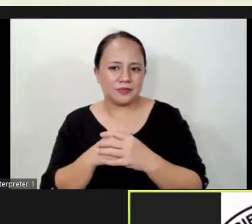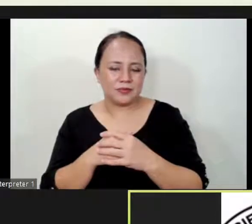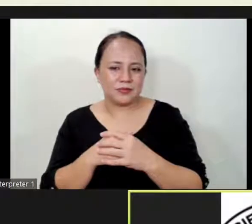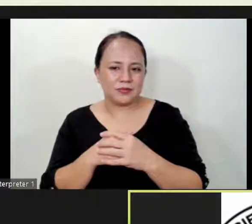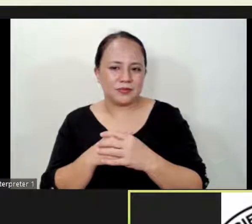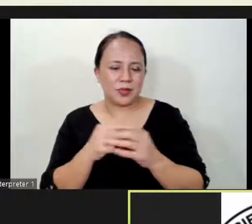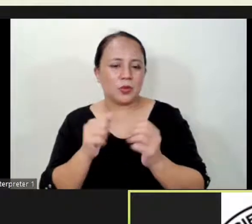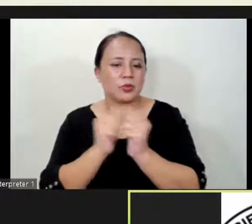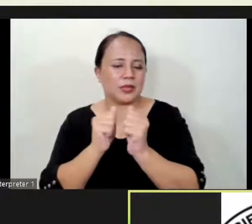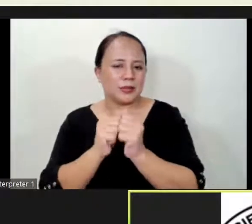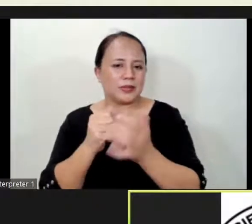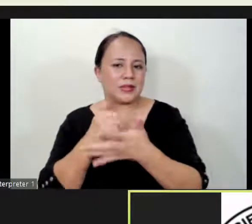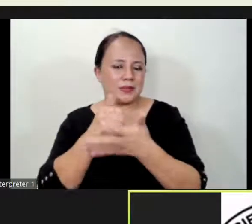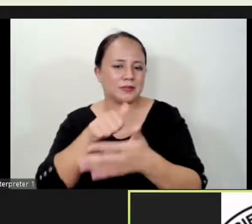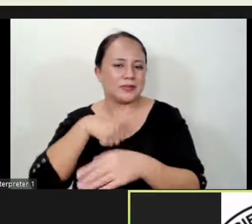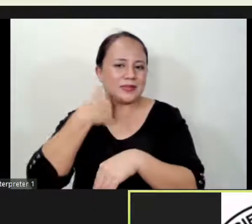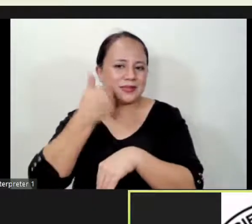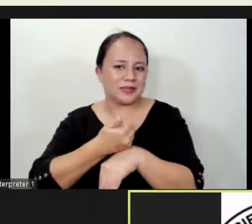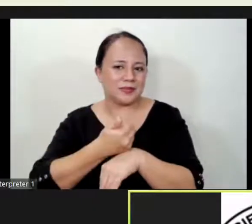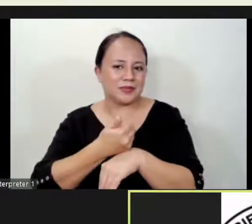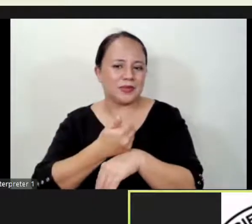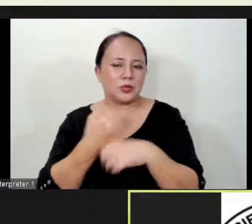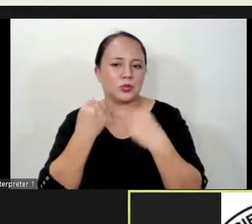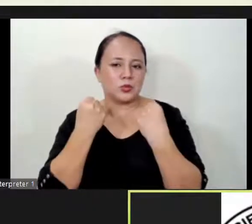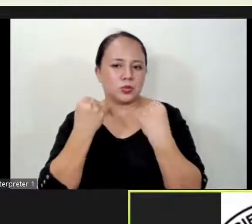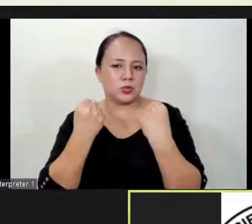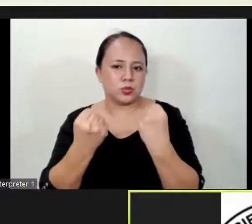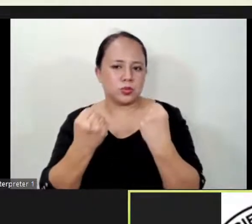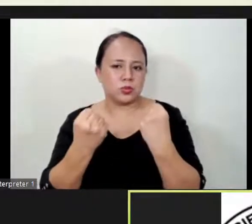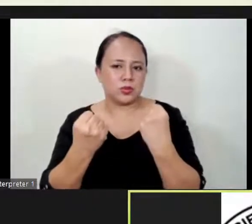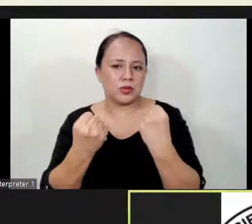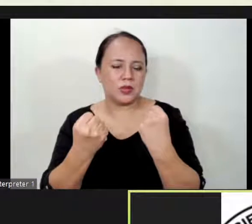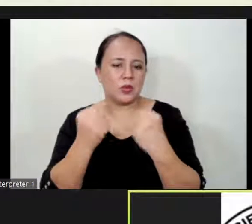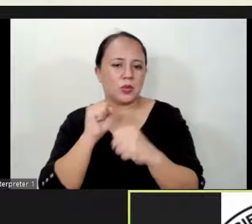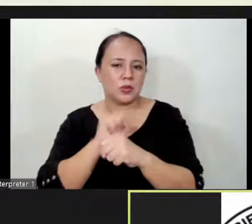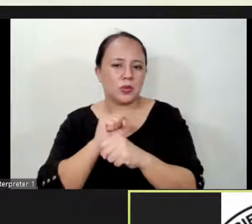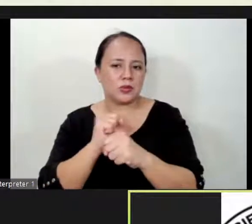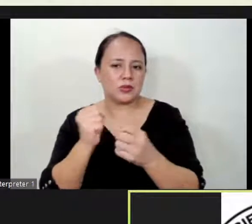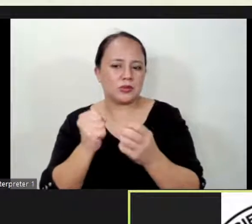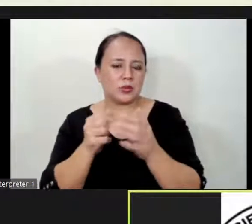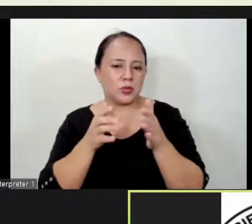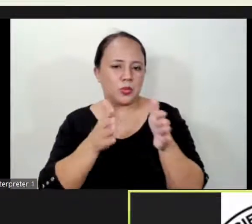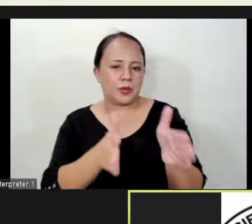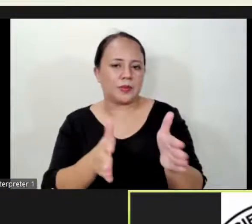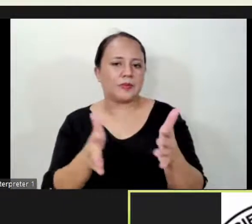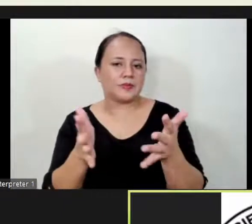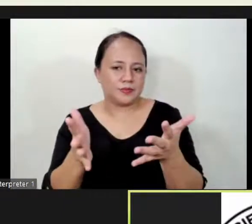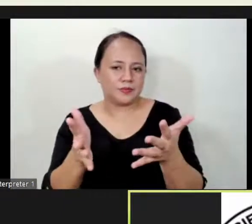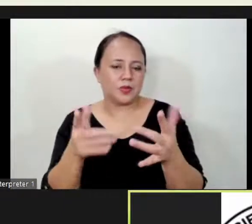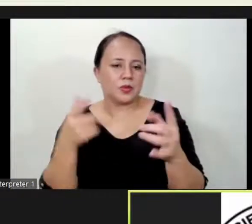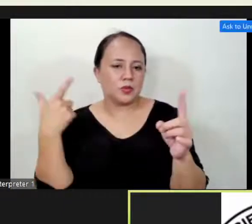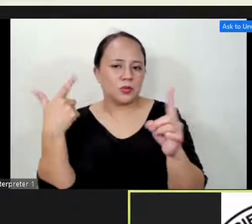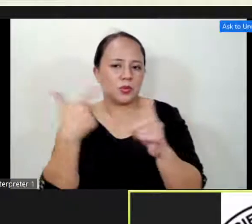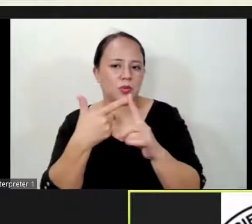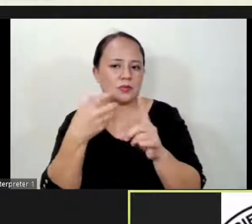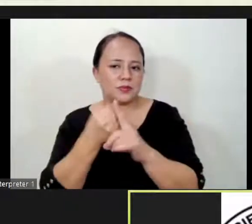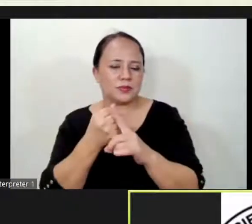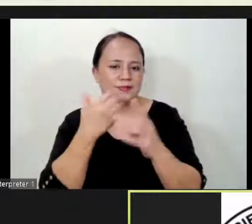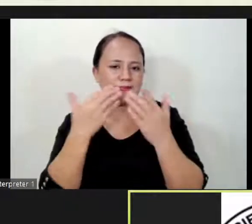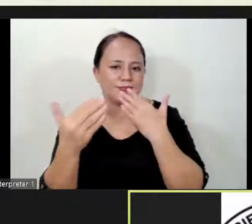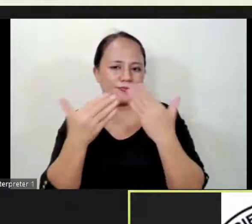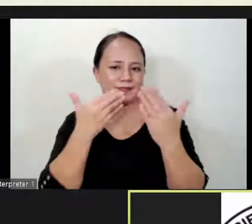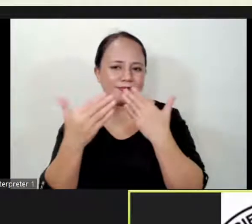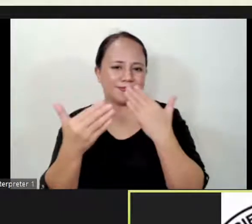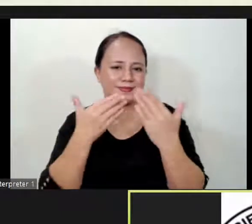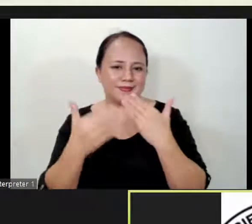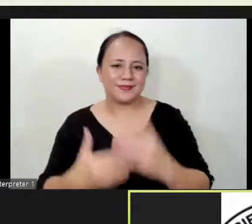in helping them establish a strong a strong pathway towards this goal. Thank you very